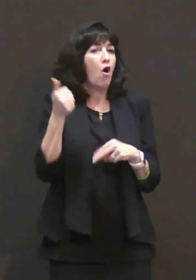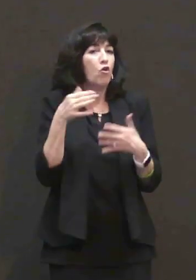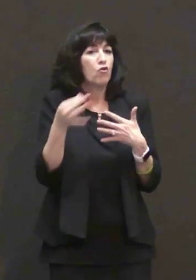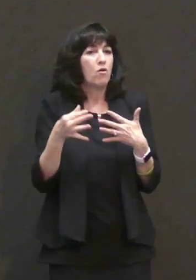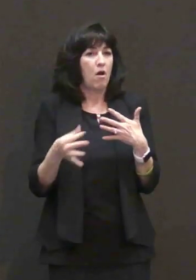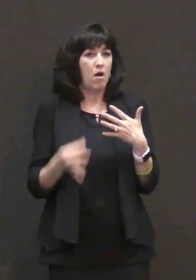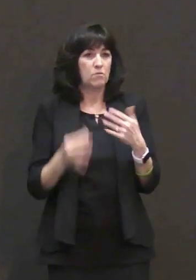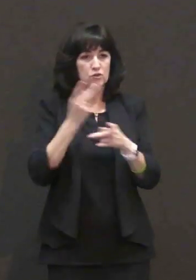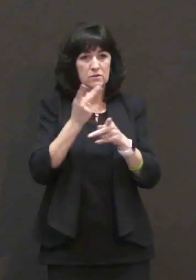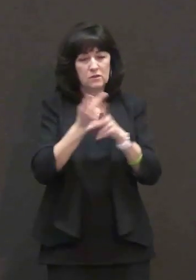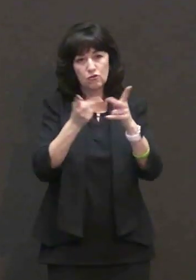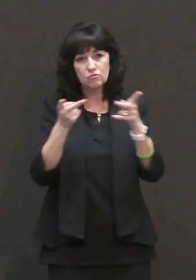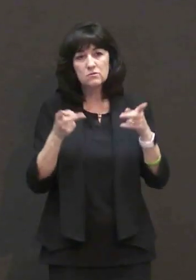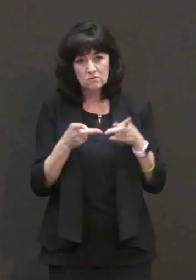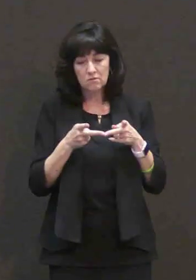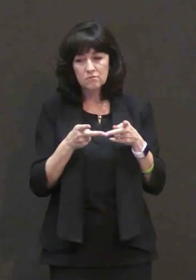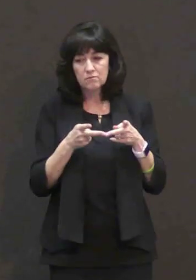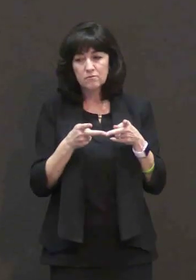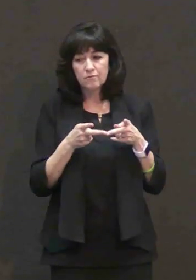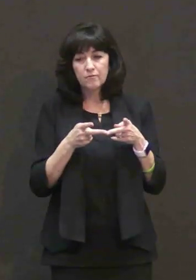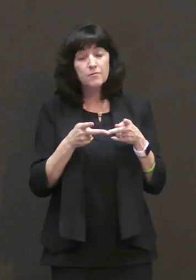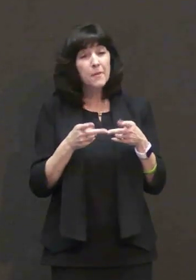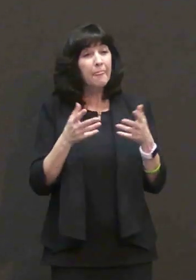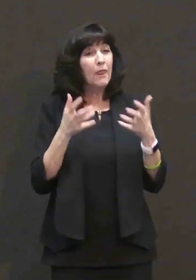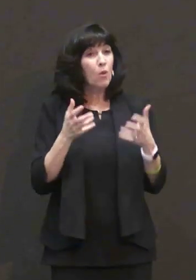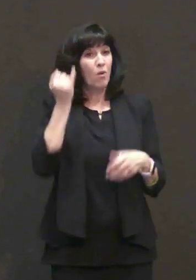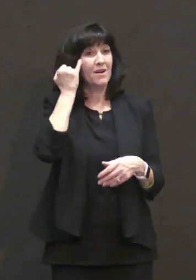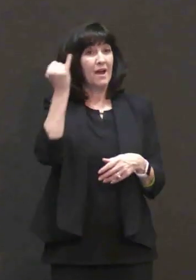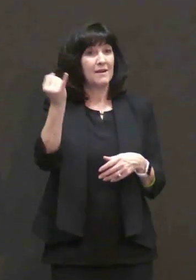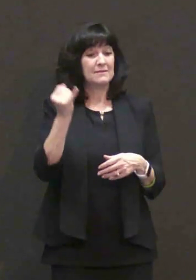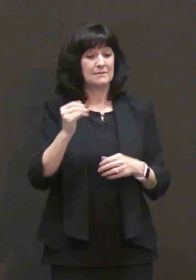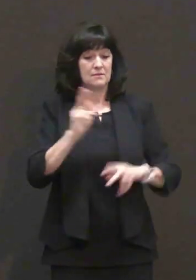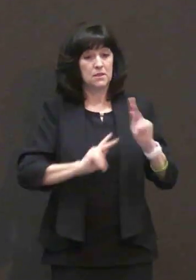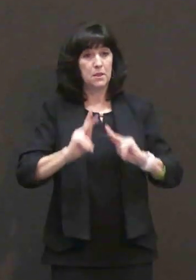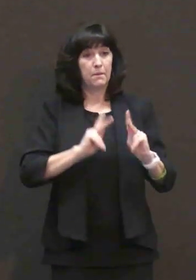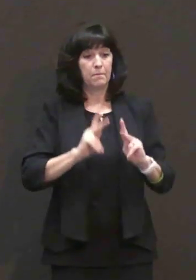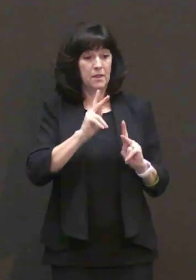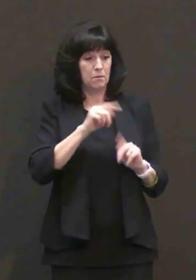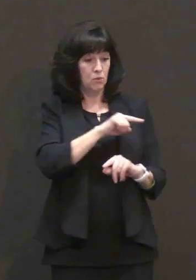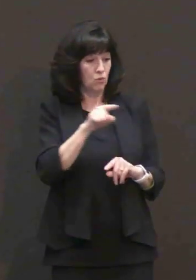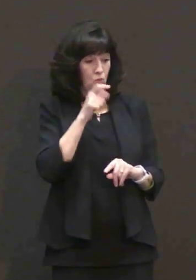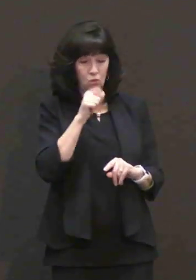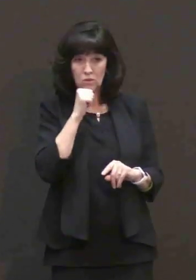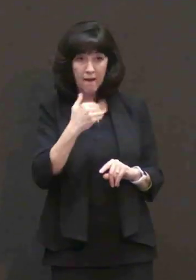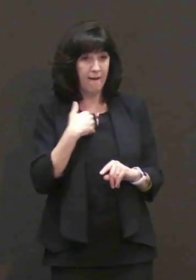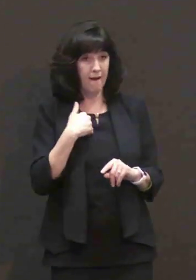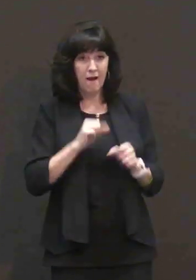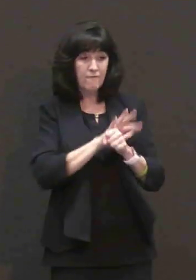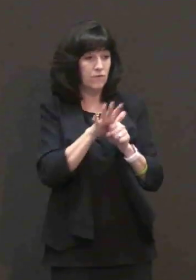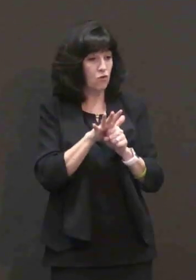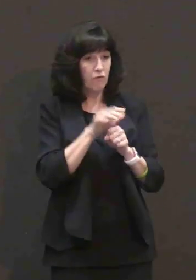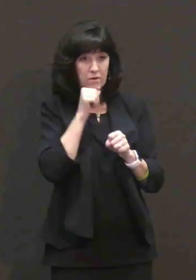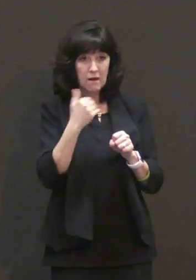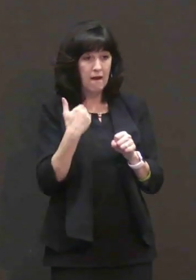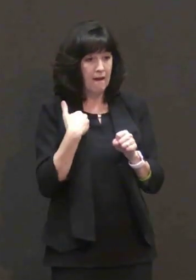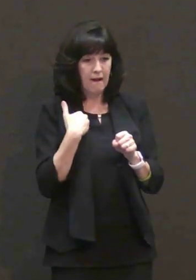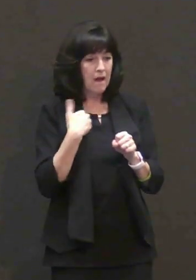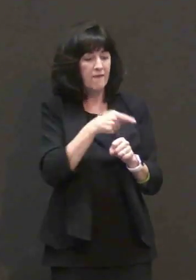you probably mentioned it, but the idea there is to move patients who are not COVID-19 positive out